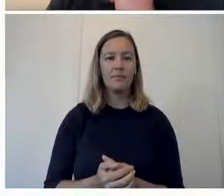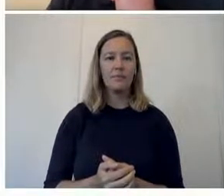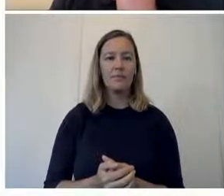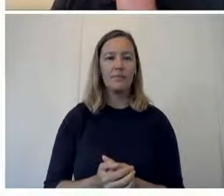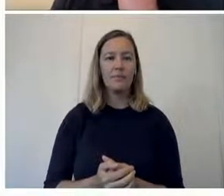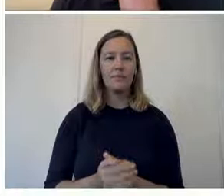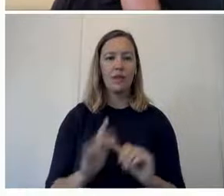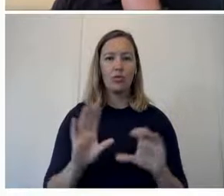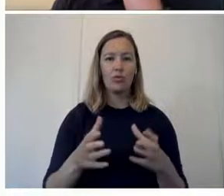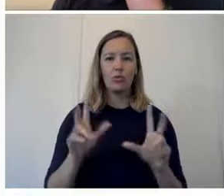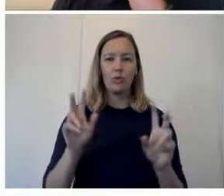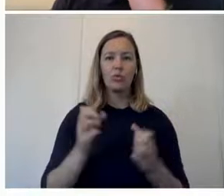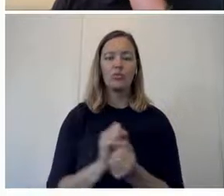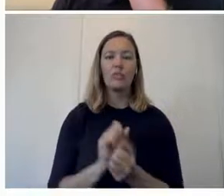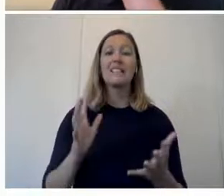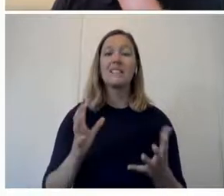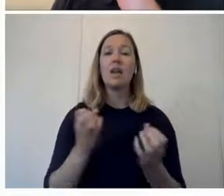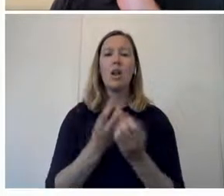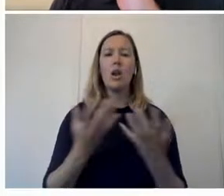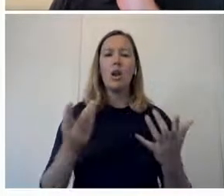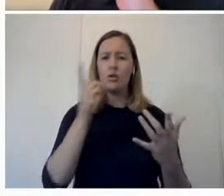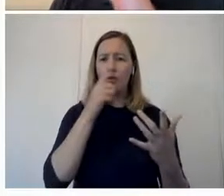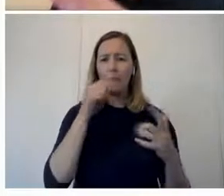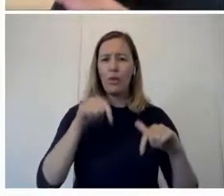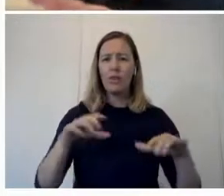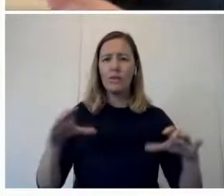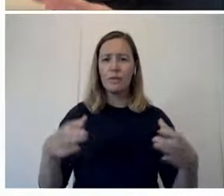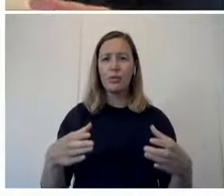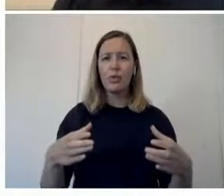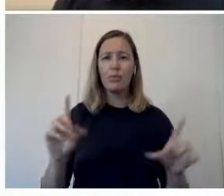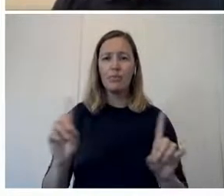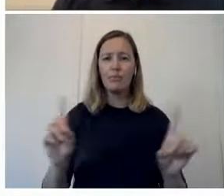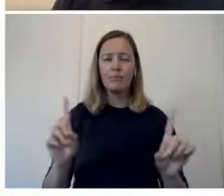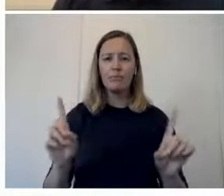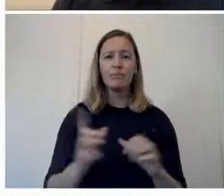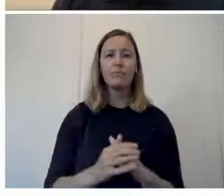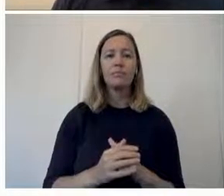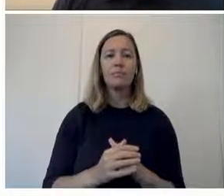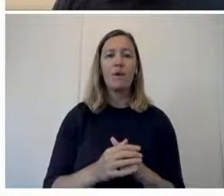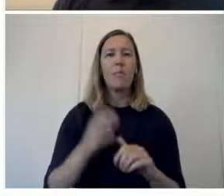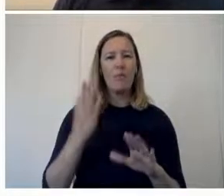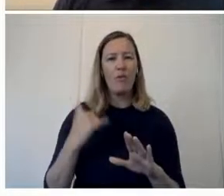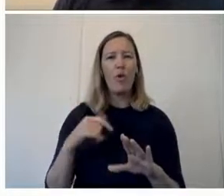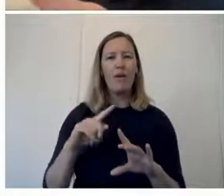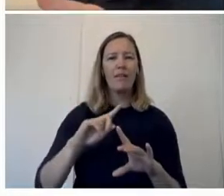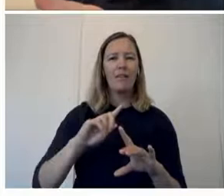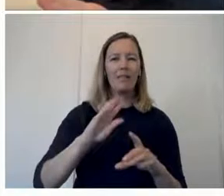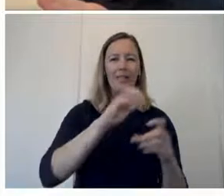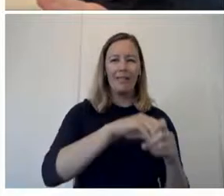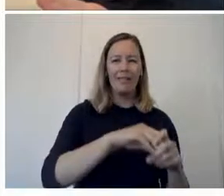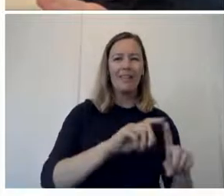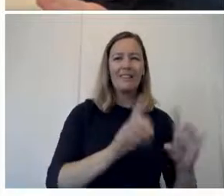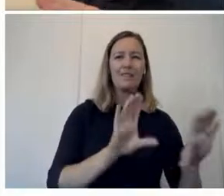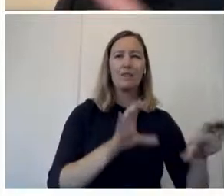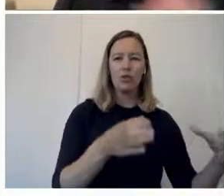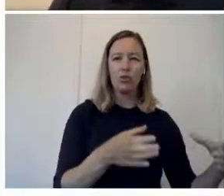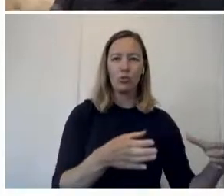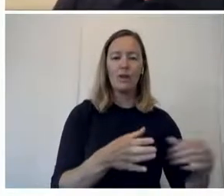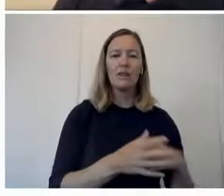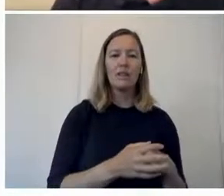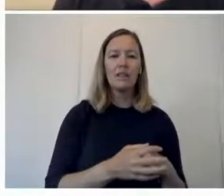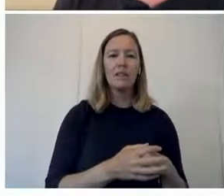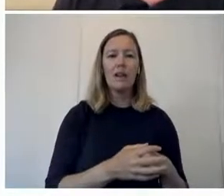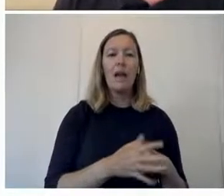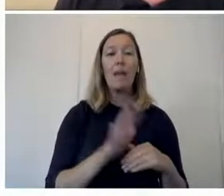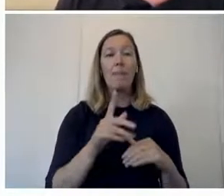a lot of the people in release are used to be in another segment and actually might be in another segment in the future. We think that